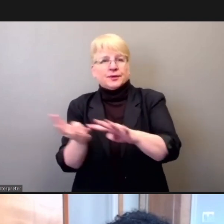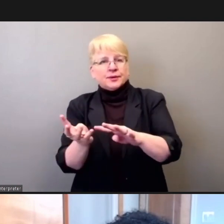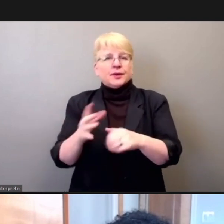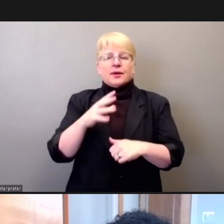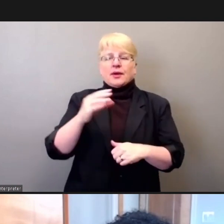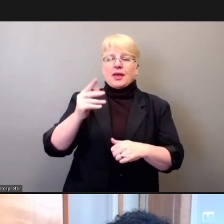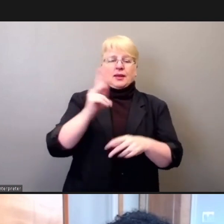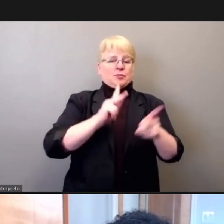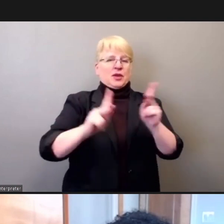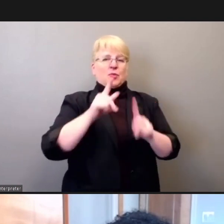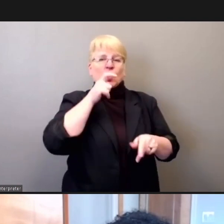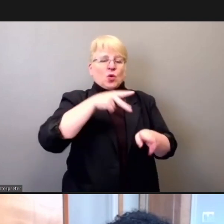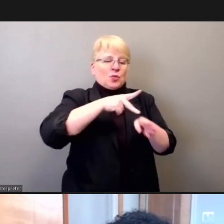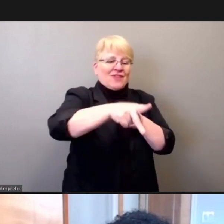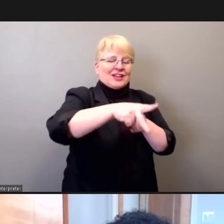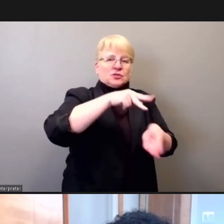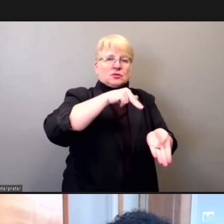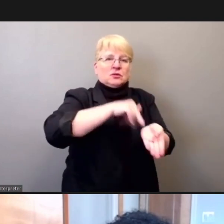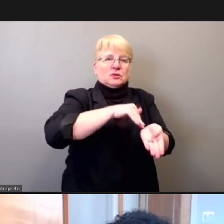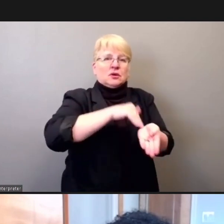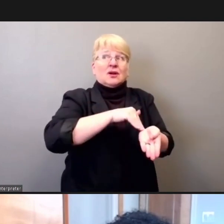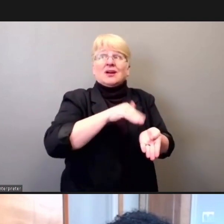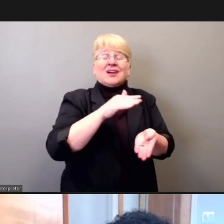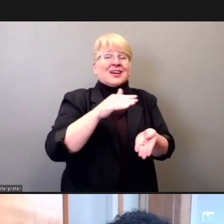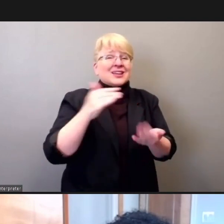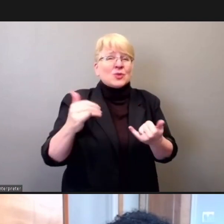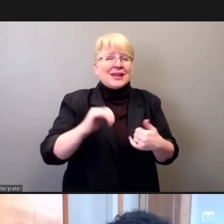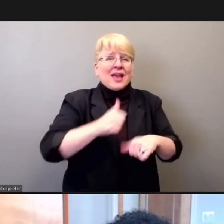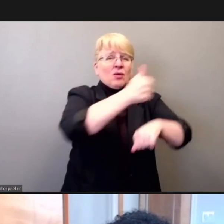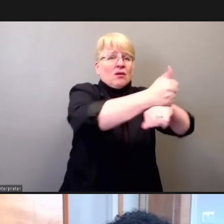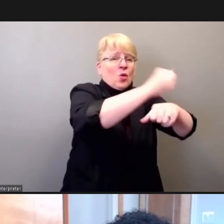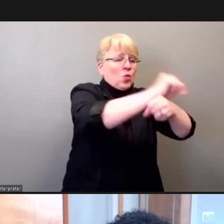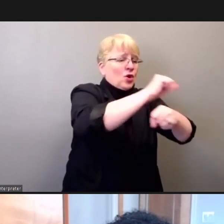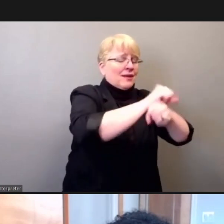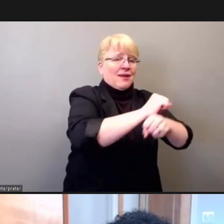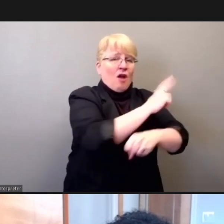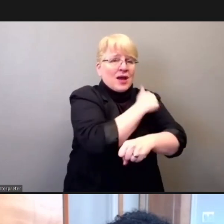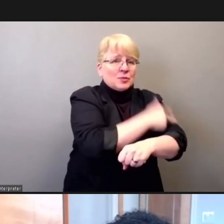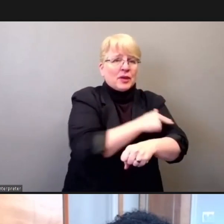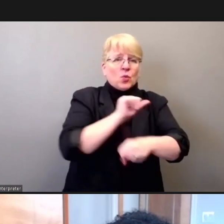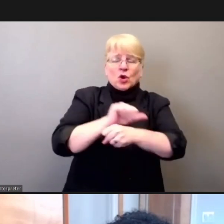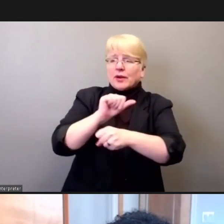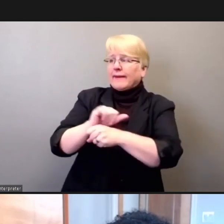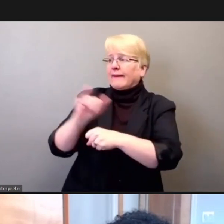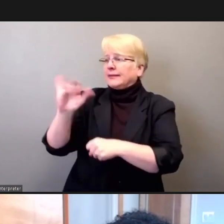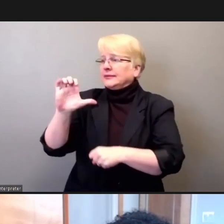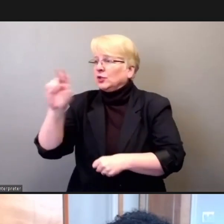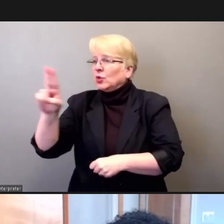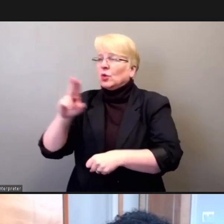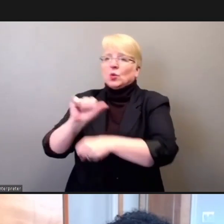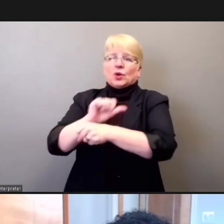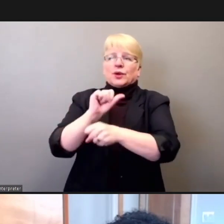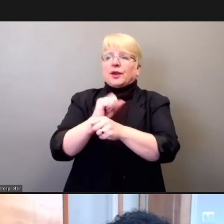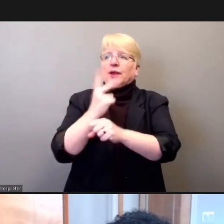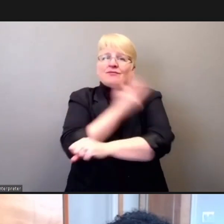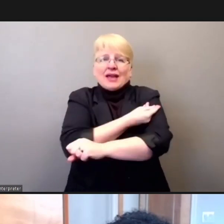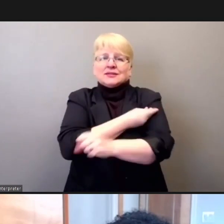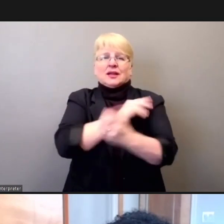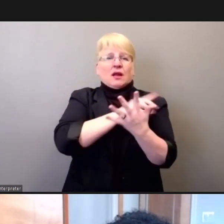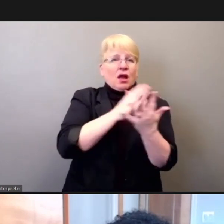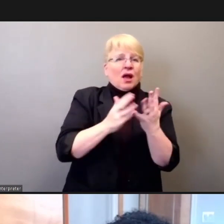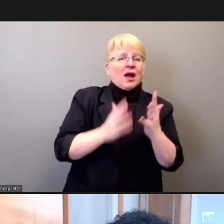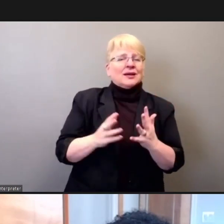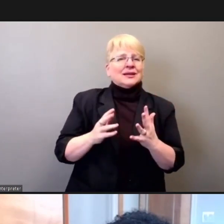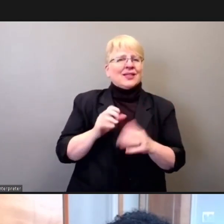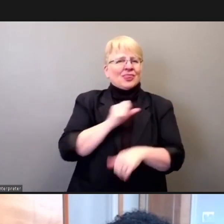practitioners. And remember, we've got practitioners in hospitals and ICUs giving vaccines. They're engaged in all of it. And I think New